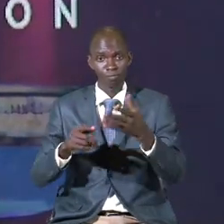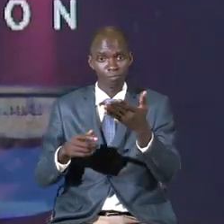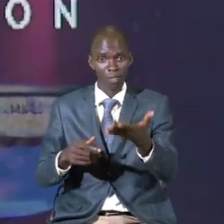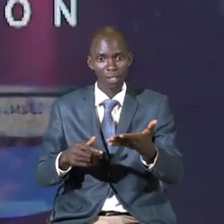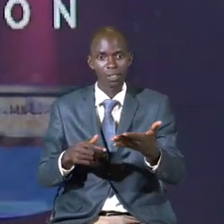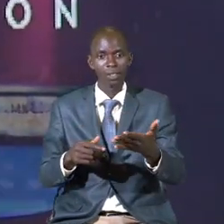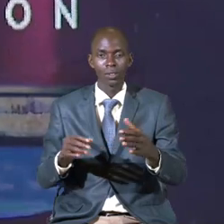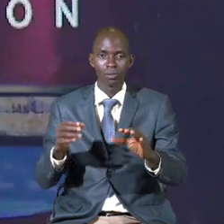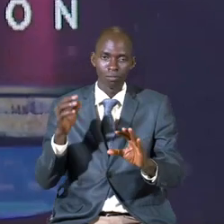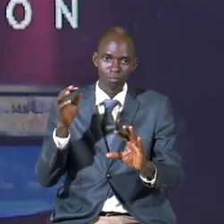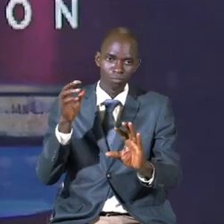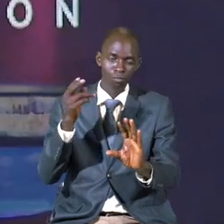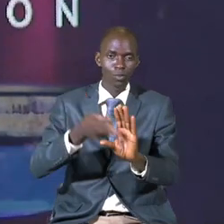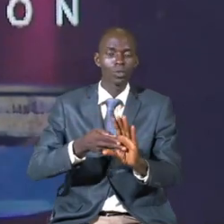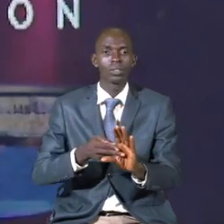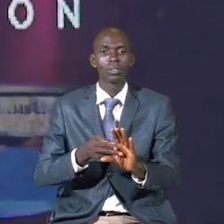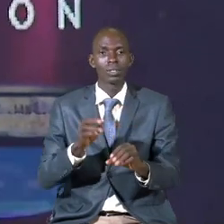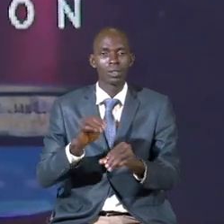effectively